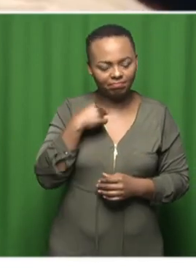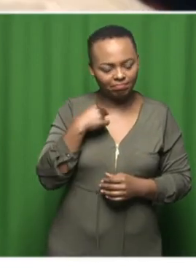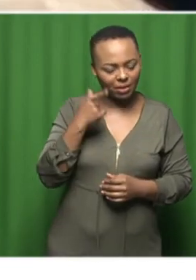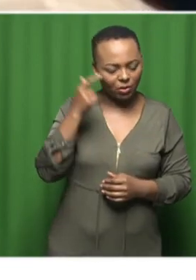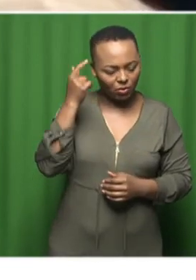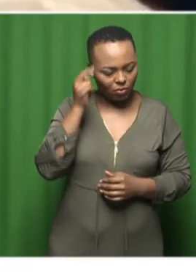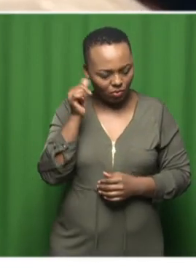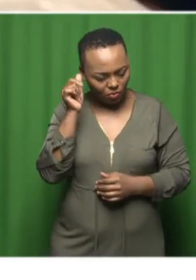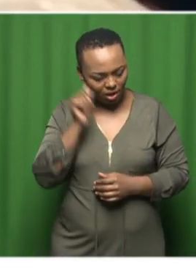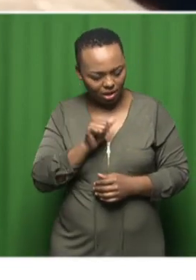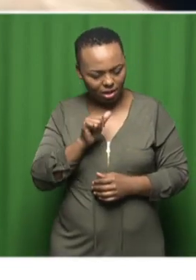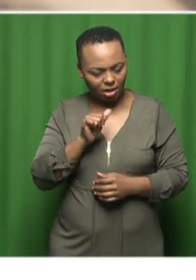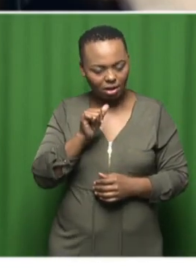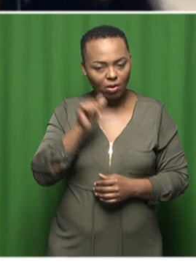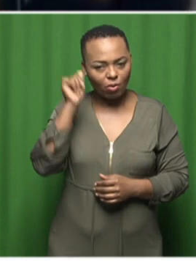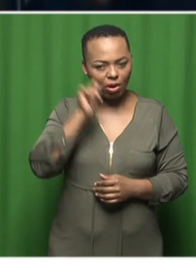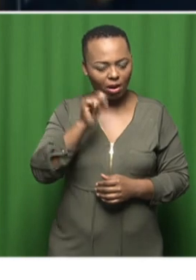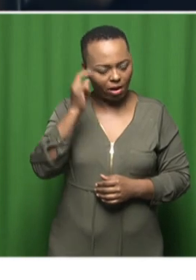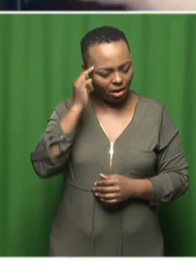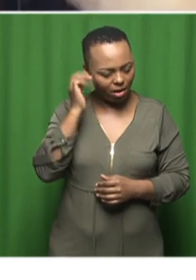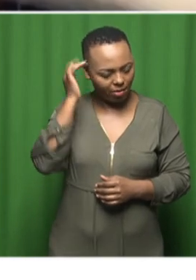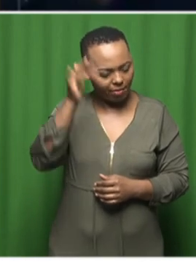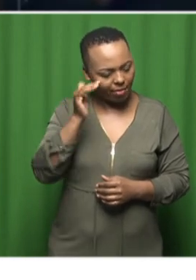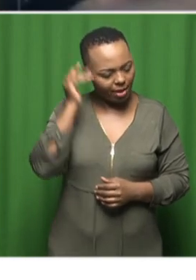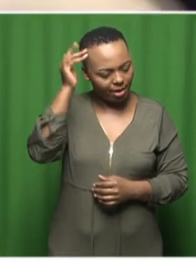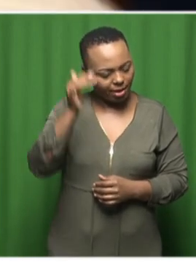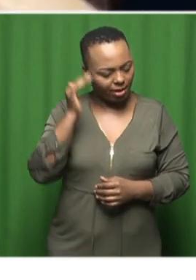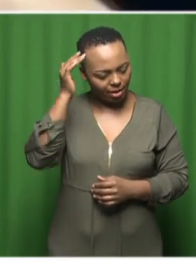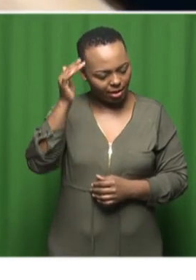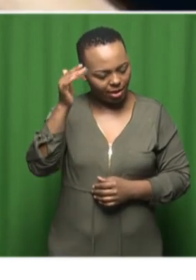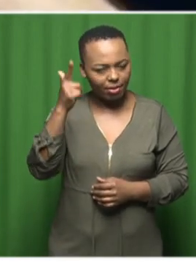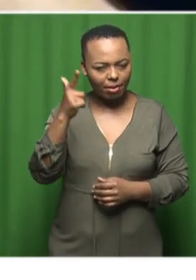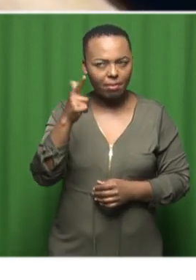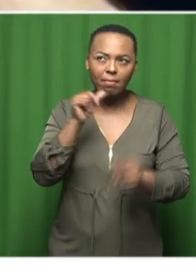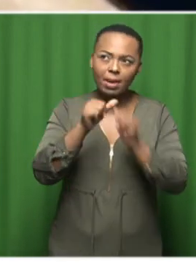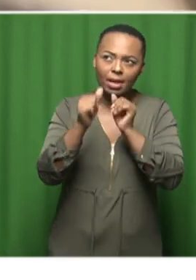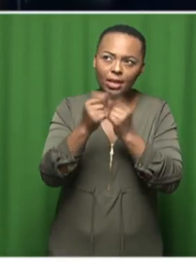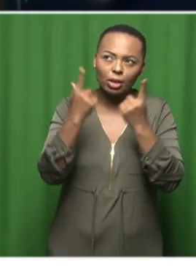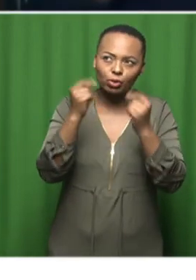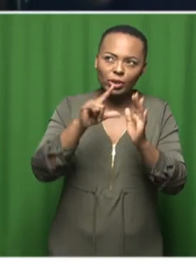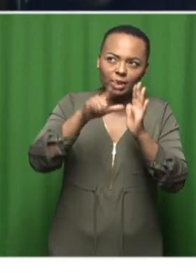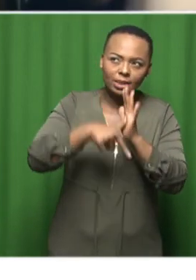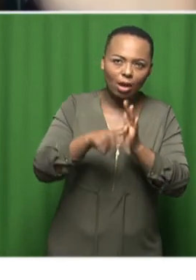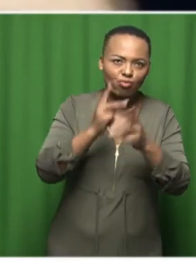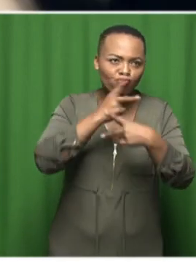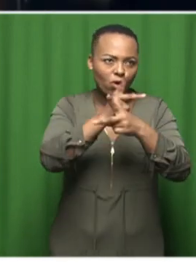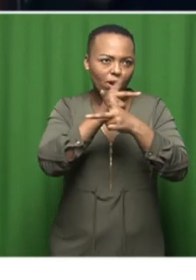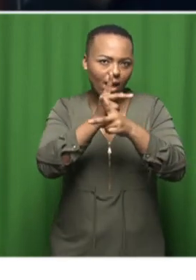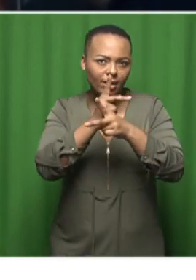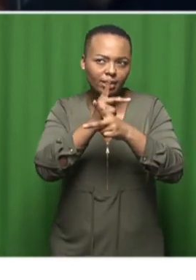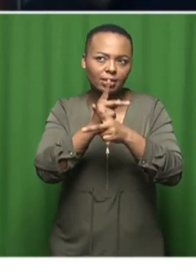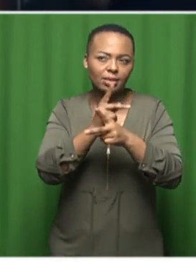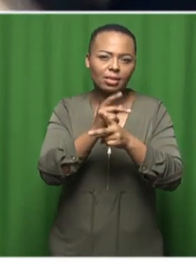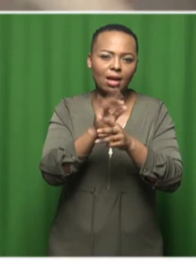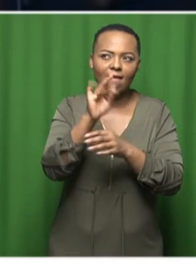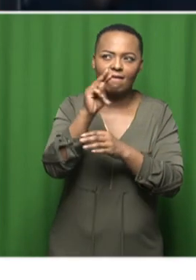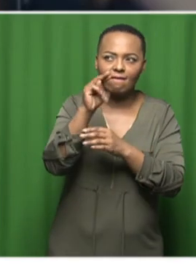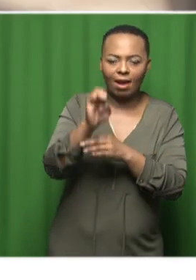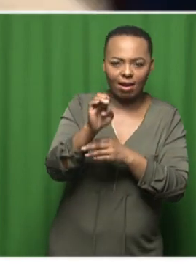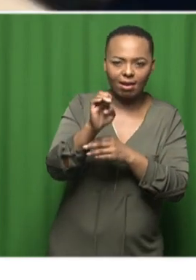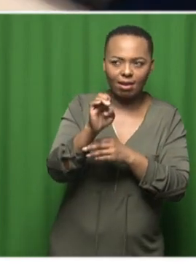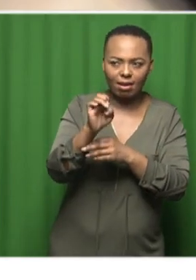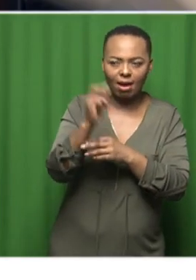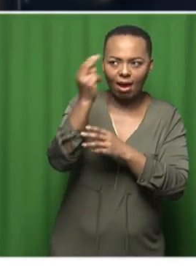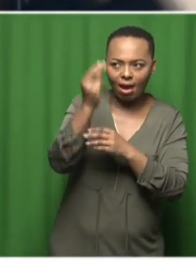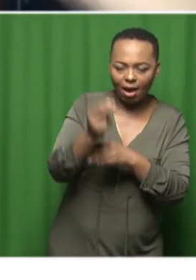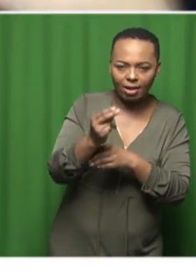the need to create through design, through product design, through the creation of fine art, through leather